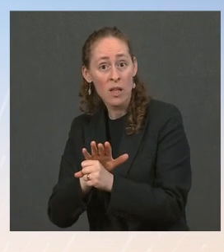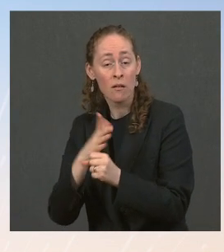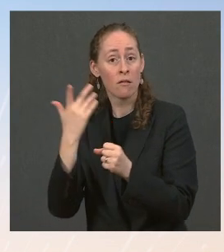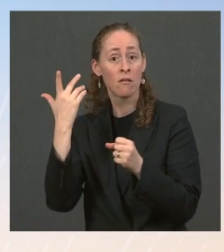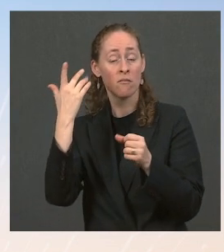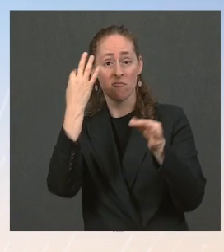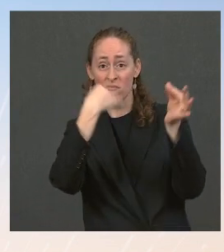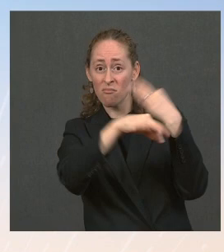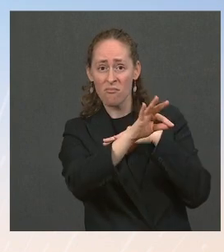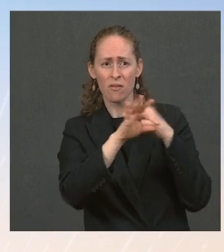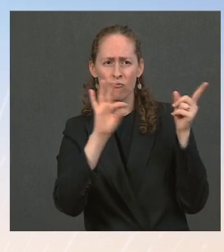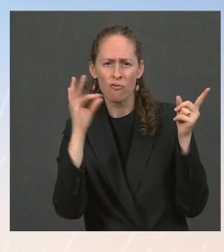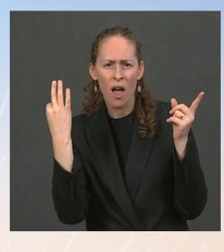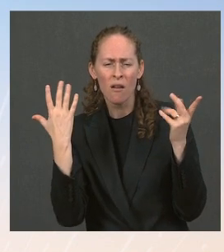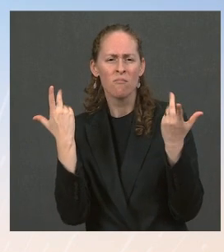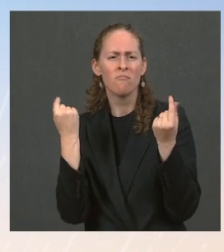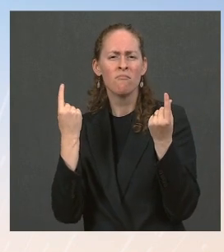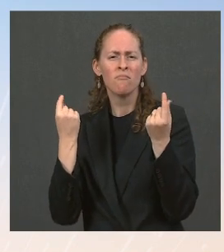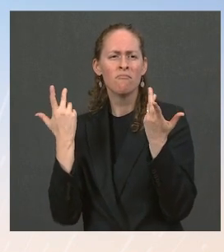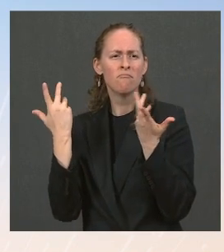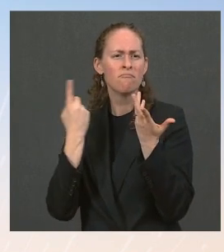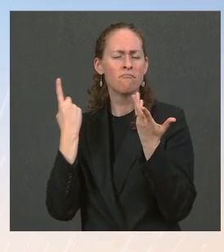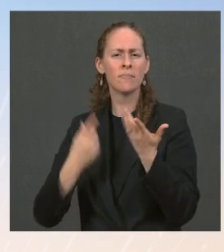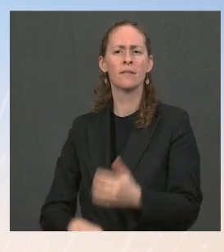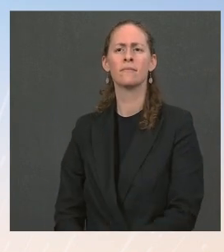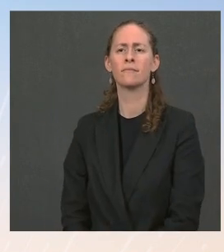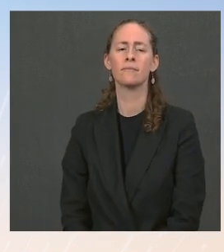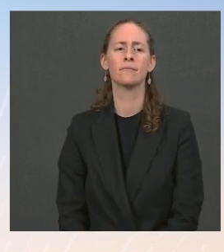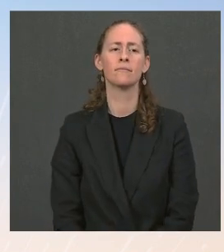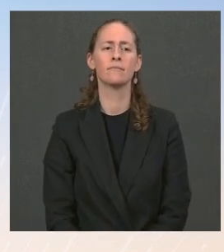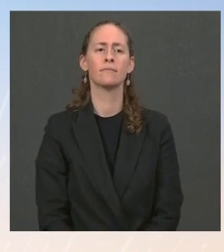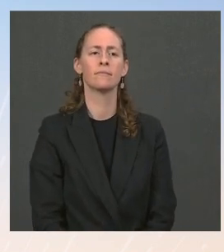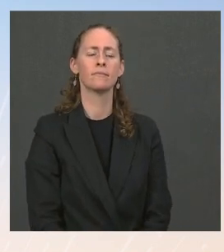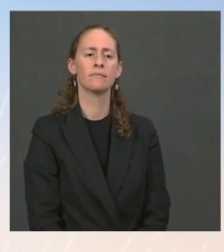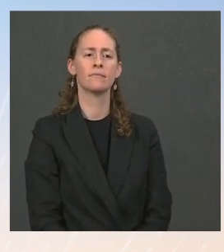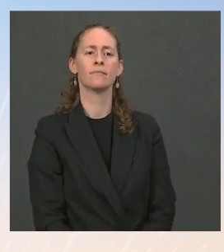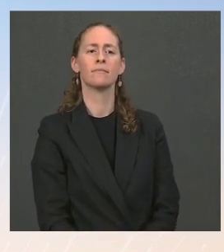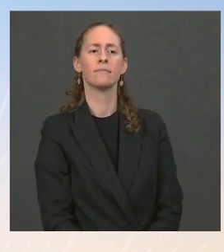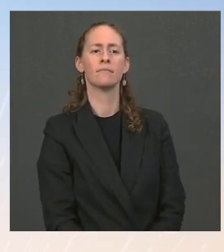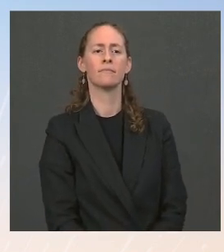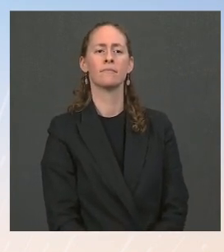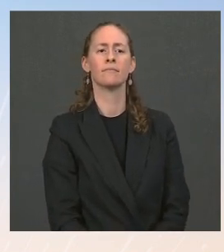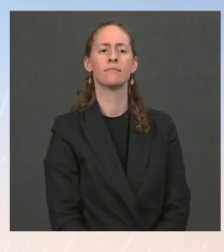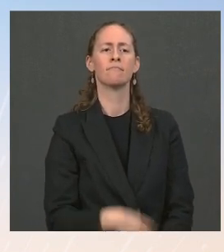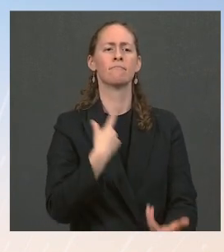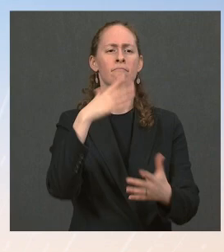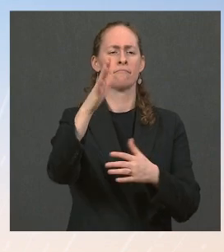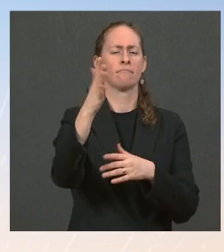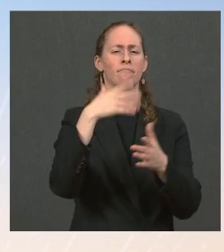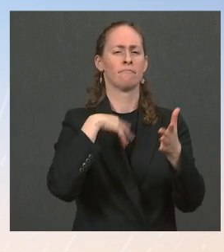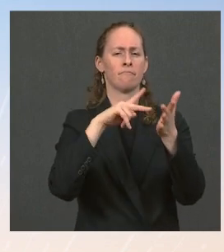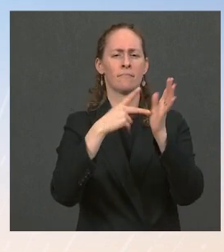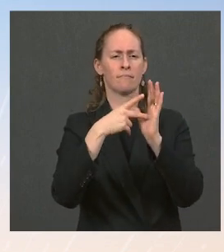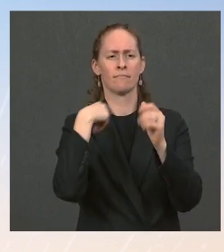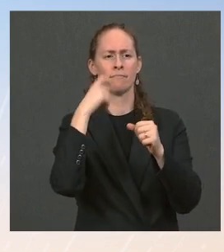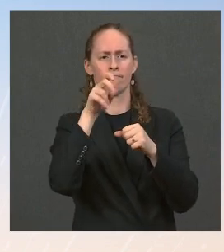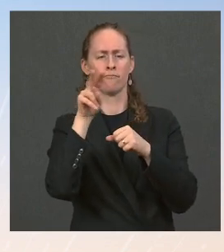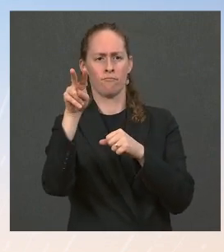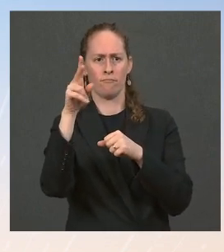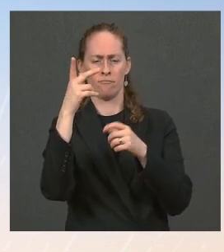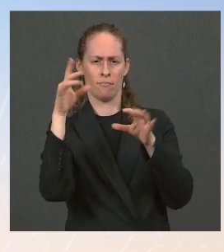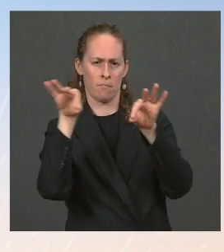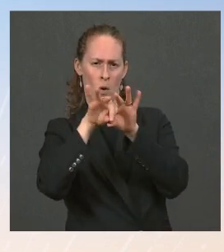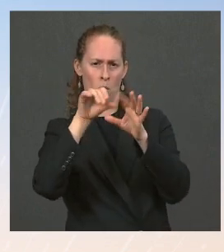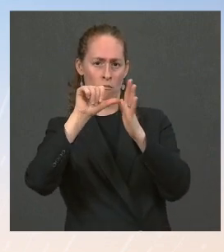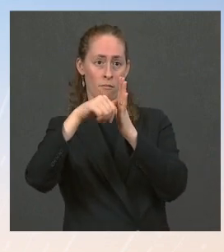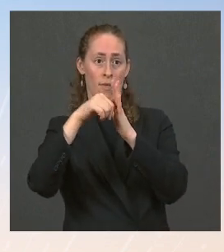like, tangible support. I would read it more as the former, in that They're an important partner in the Indo-Pacific. They're an